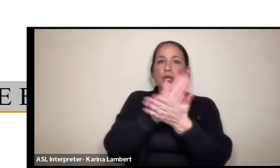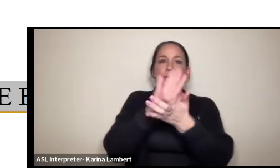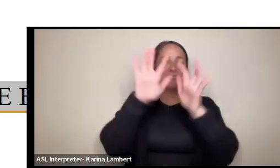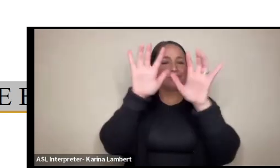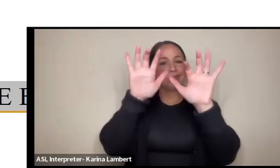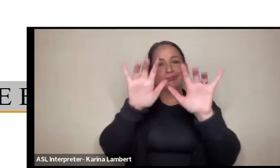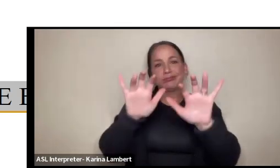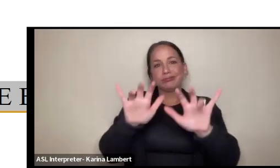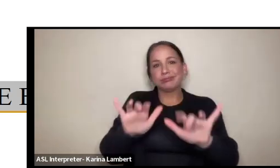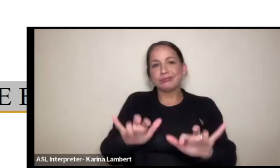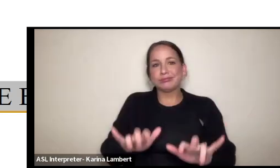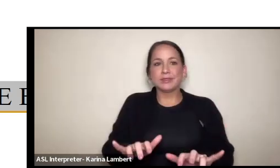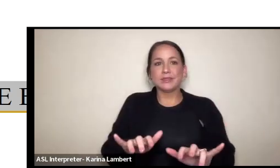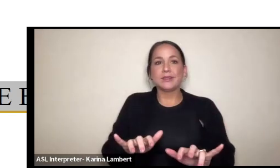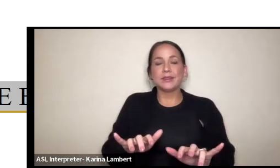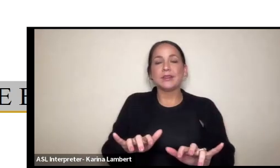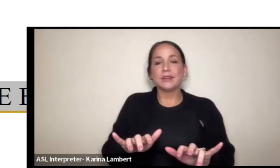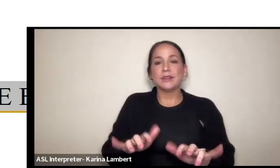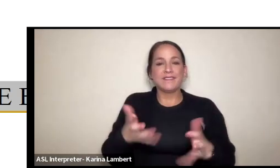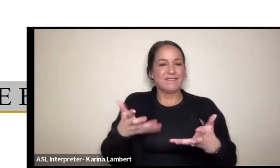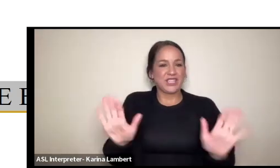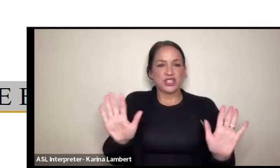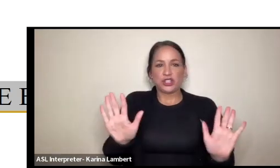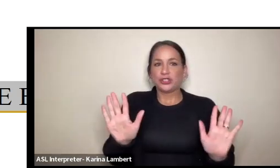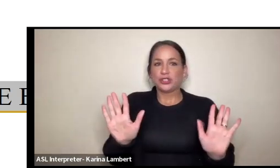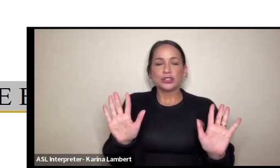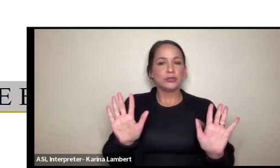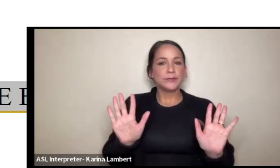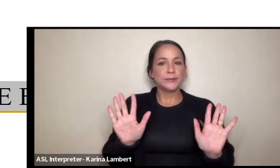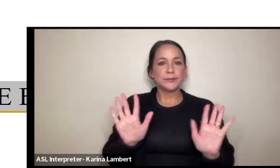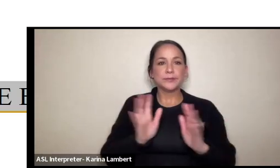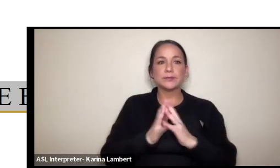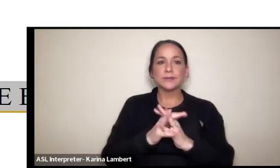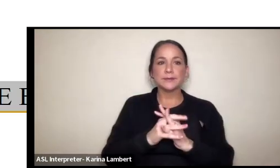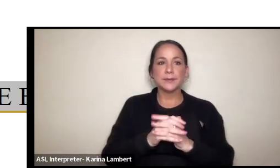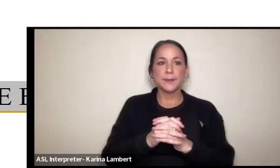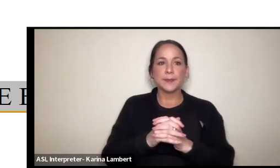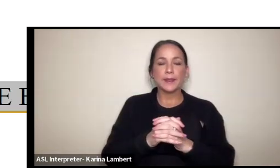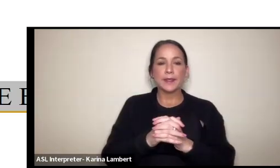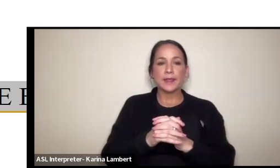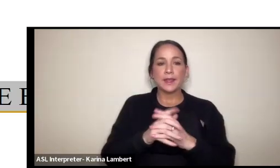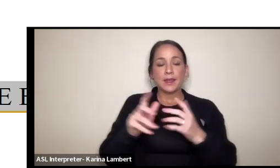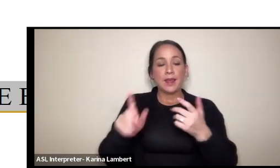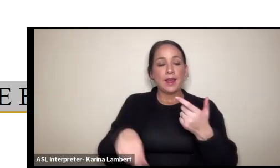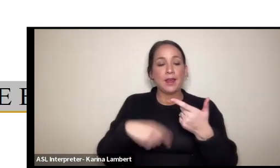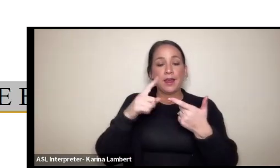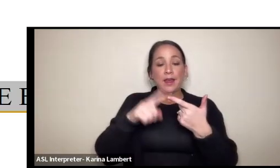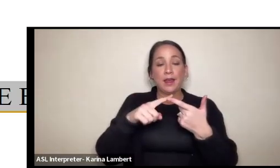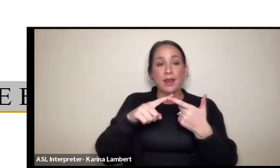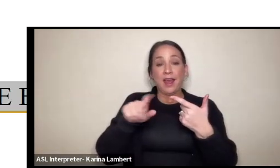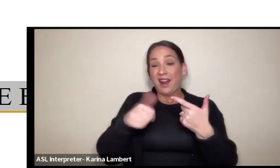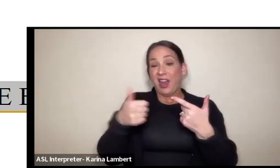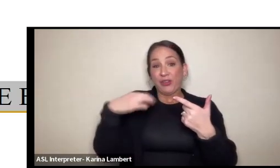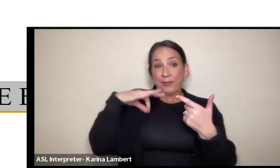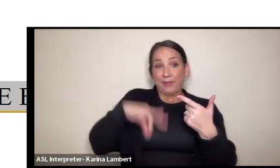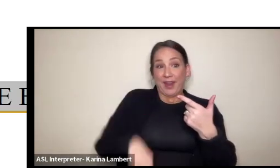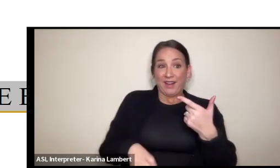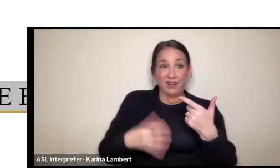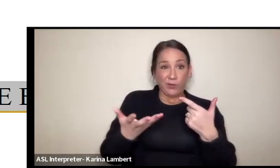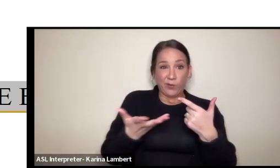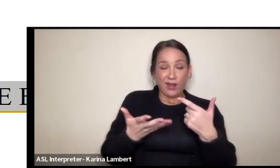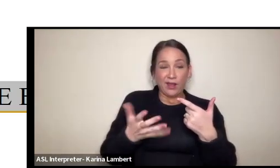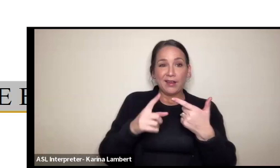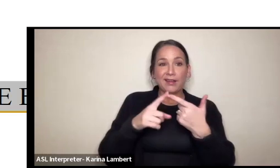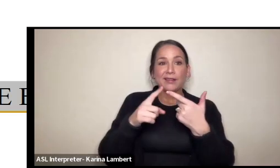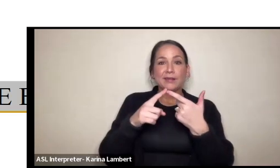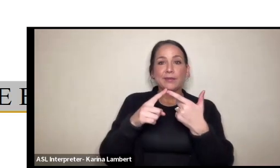attorney. Again, that part has already been done. The other benefit is that, and I